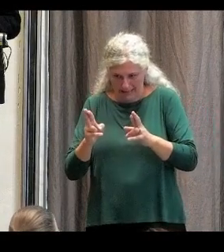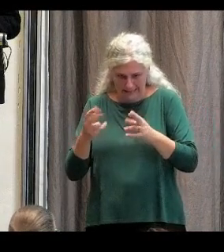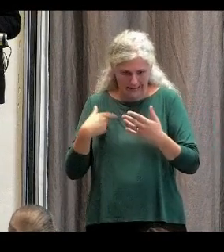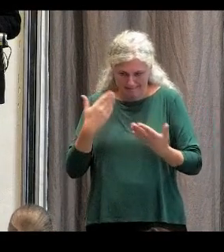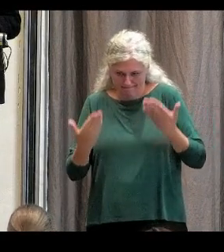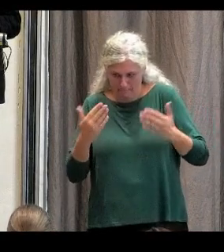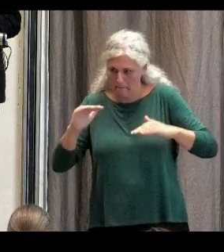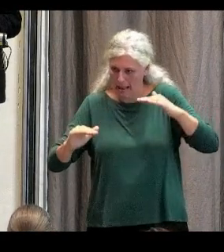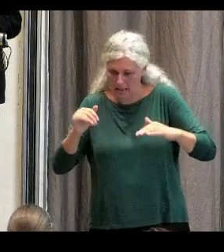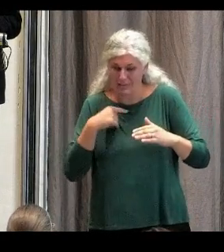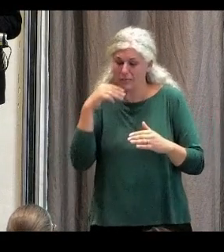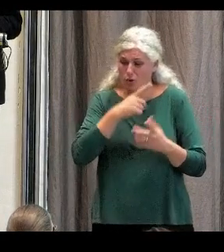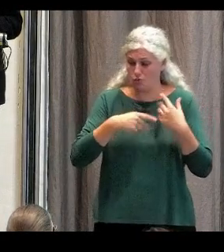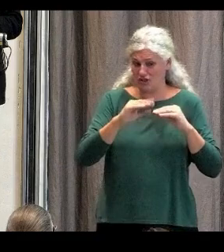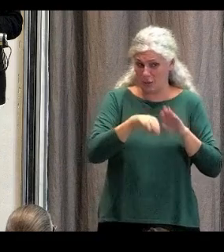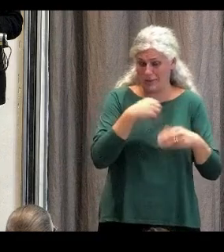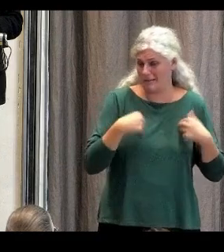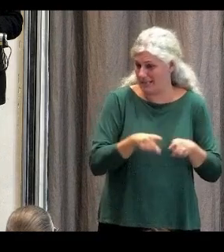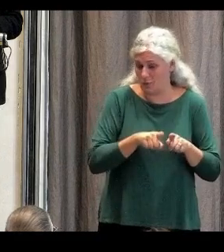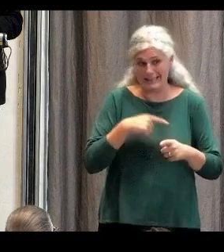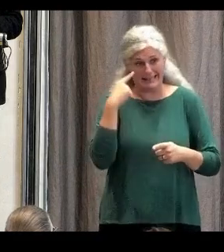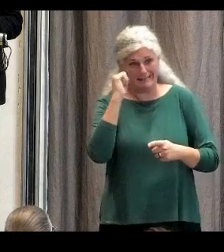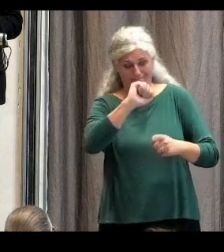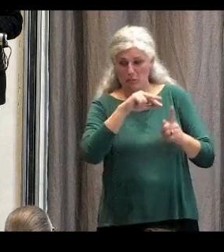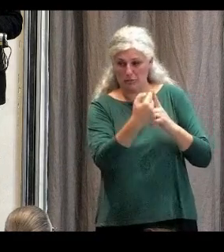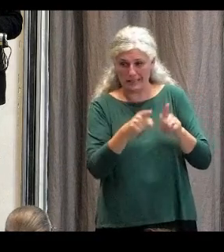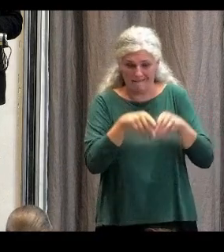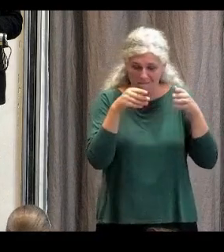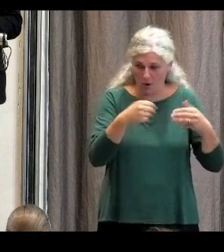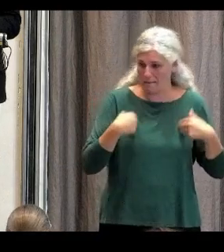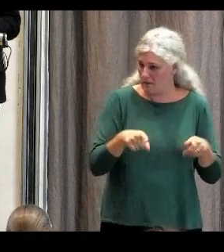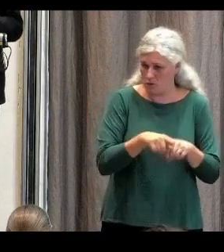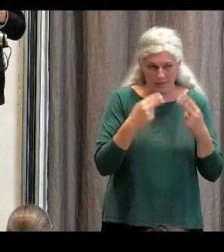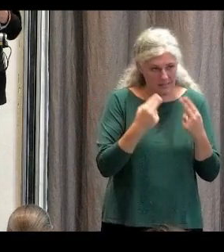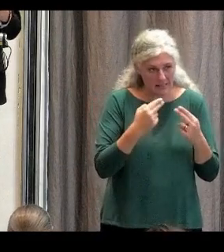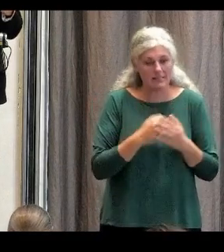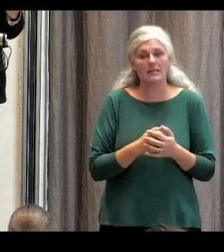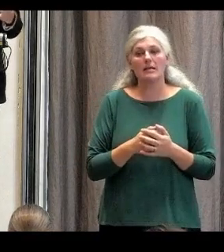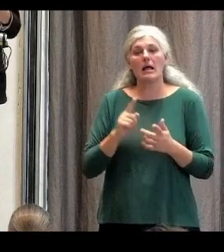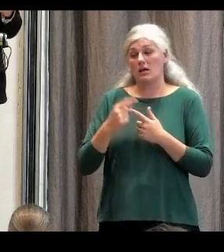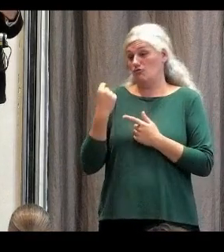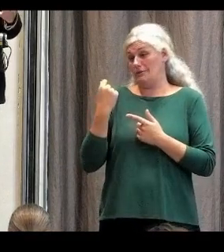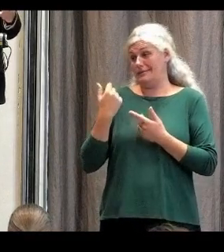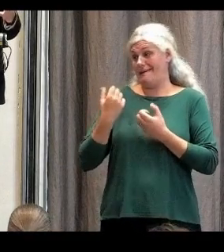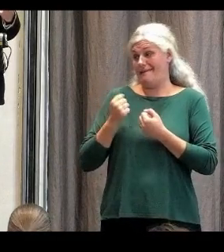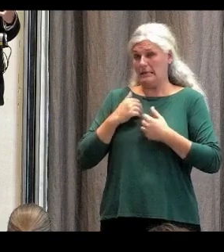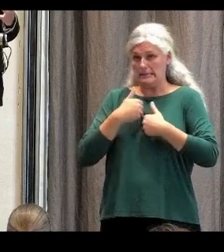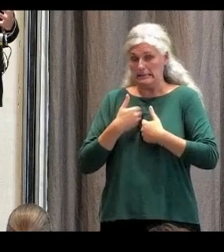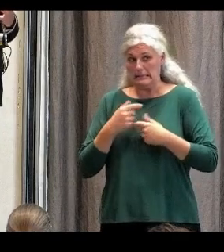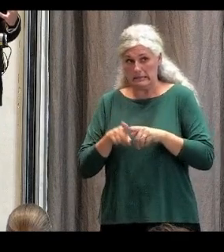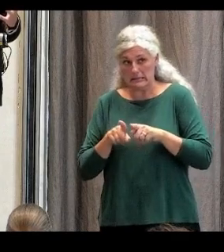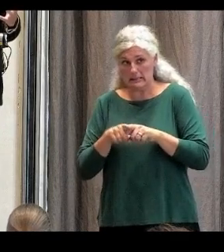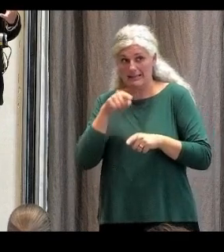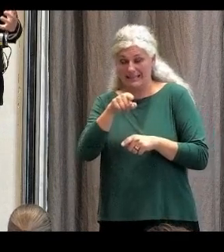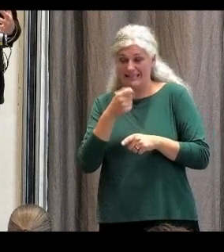really important that we focus more on men as well. And recently we've got this concern that sodium